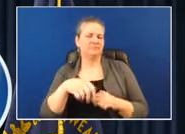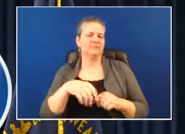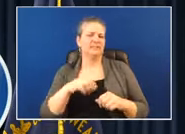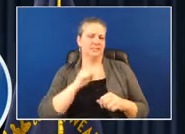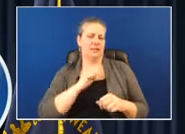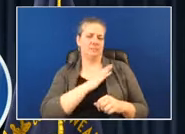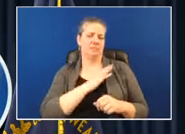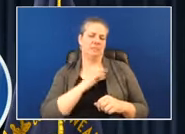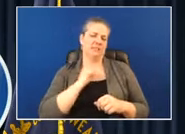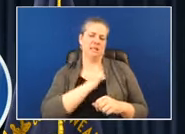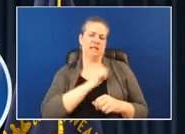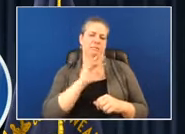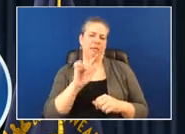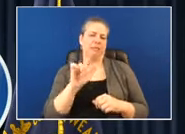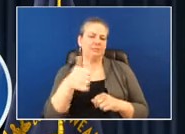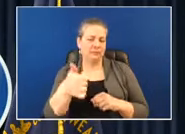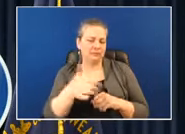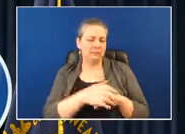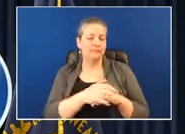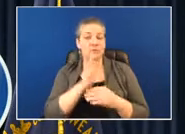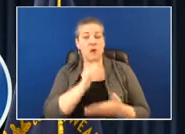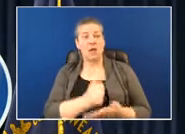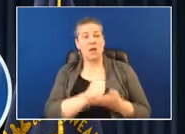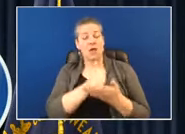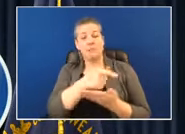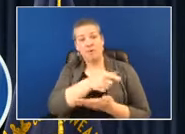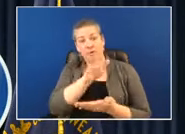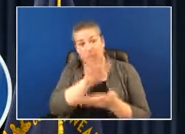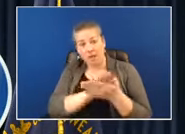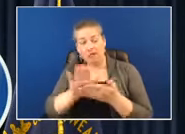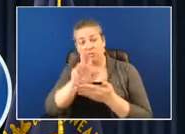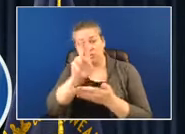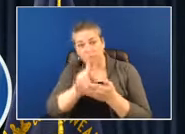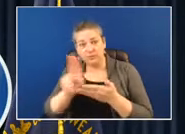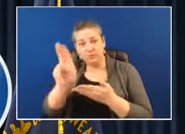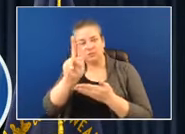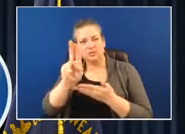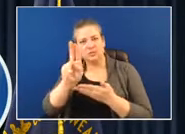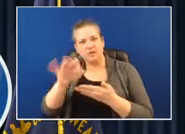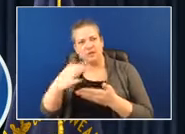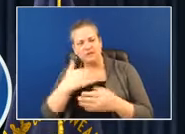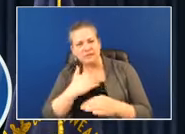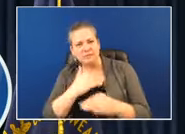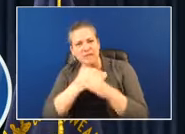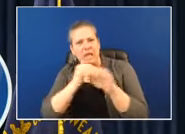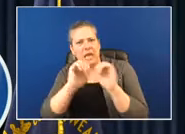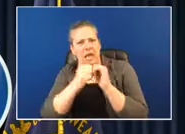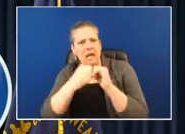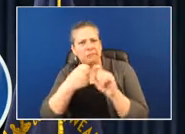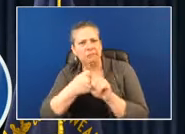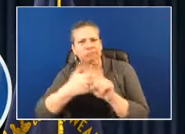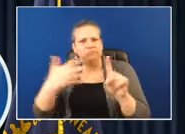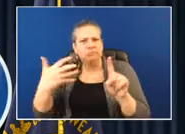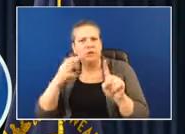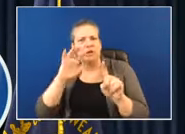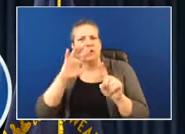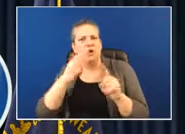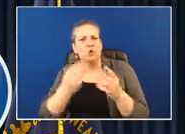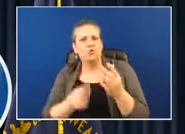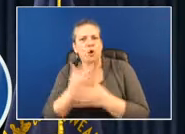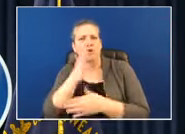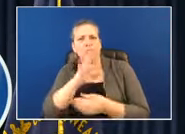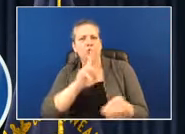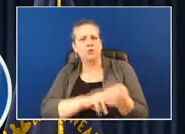post-secondary education colleges and universities that face barriers in expanding their nursing programs. We need to be training